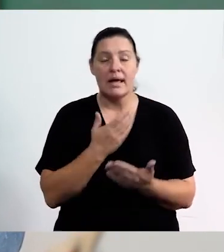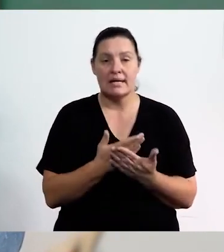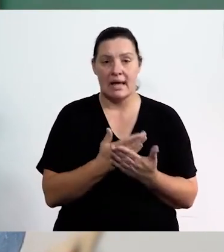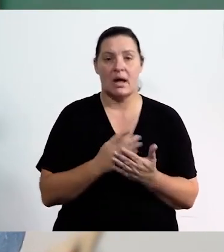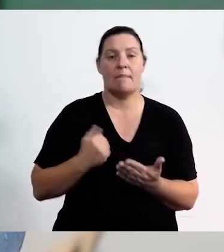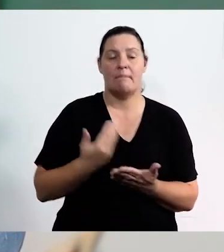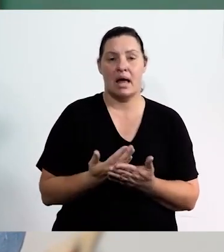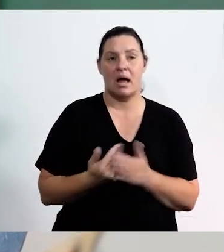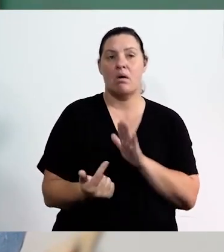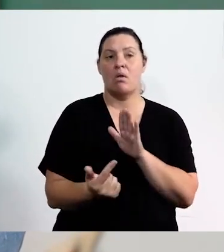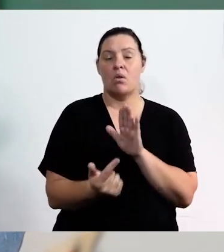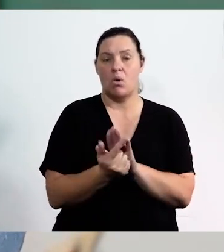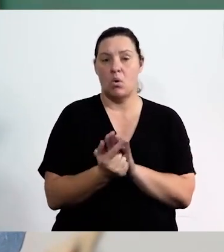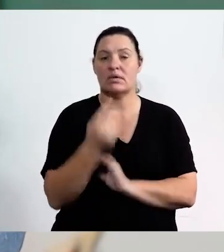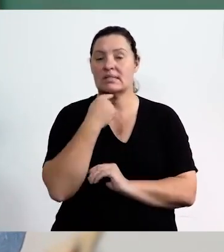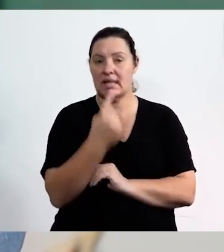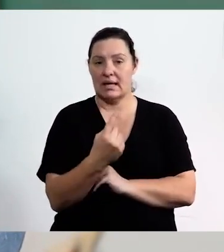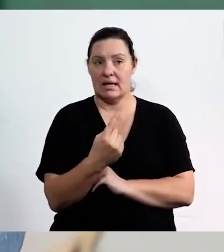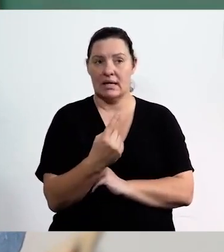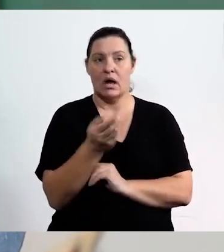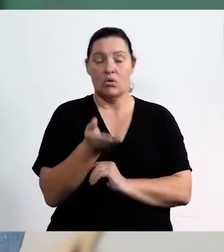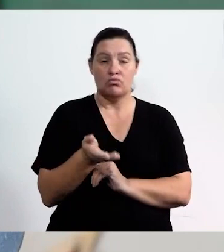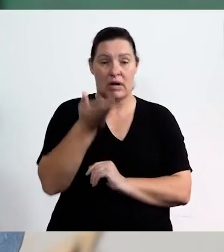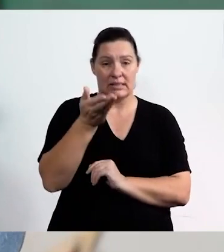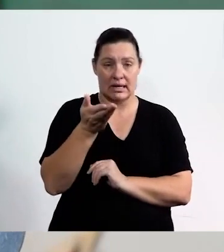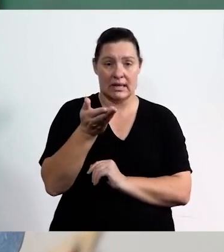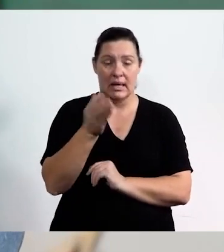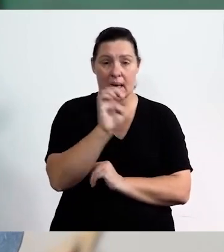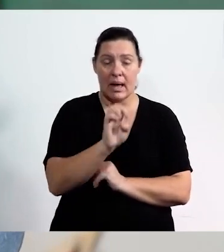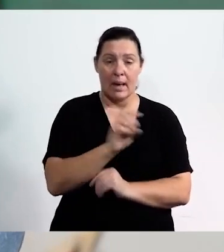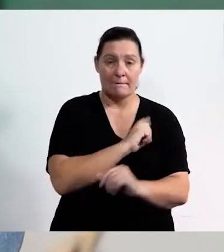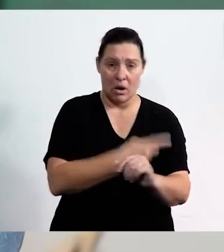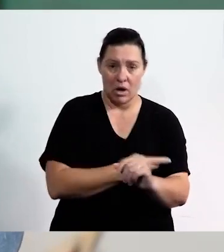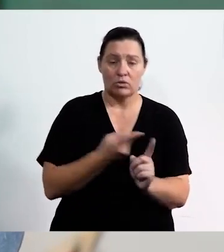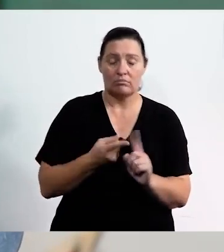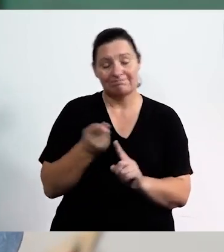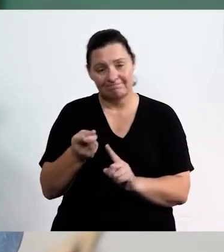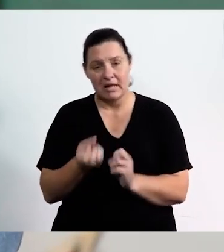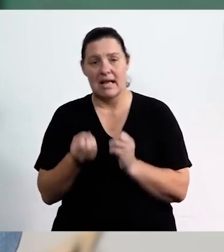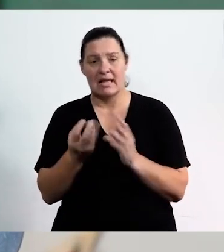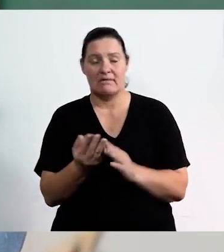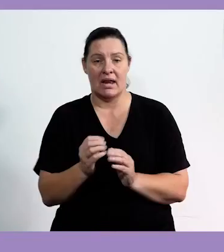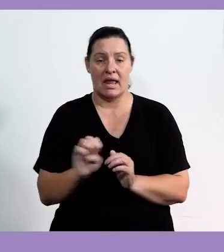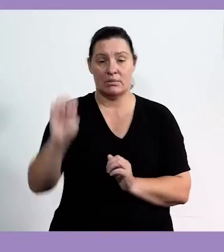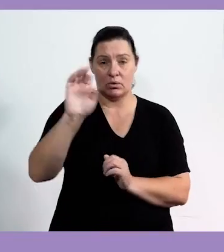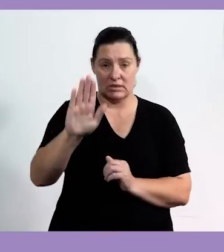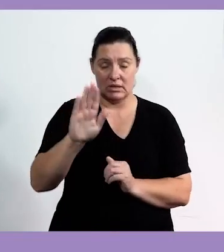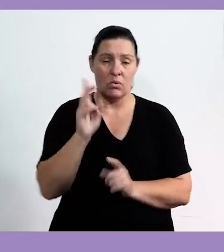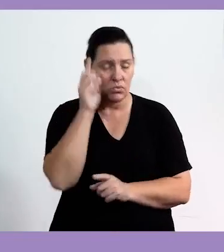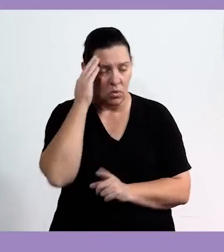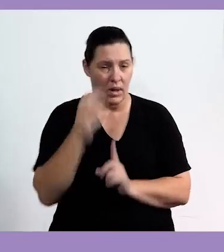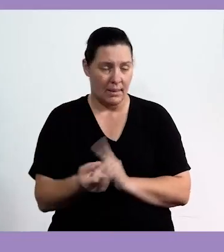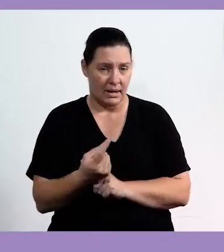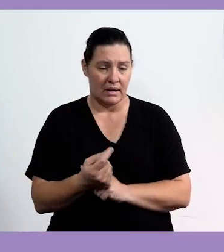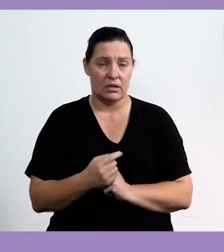true, we can go and apply the law that speaks about raising a power to a given exponent. So we know what's going